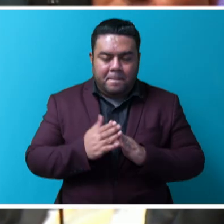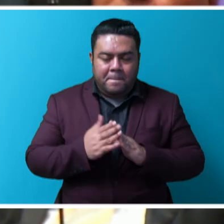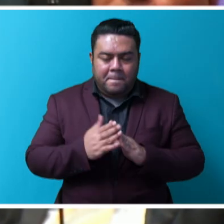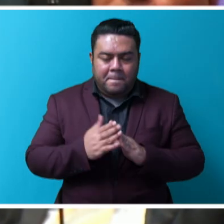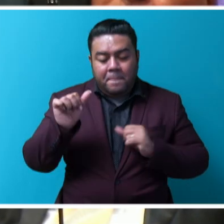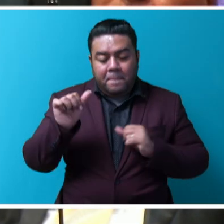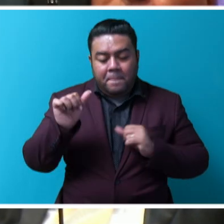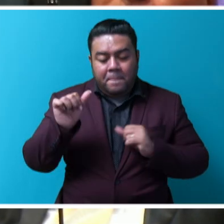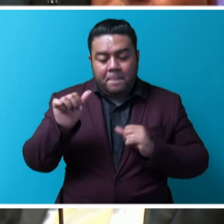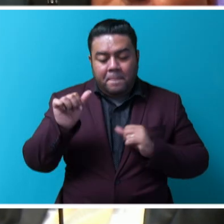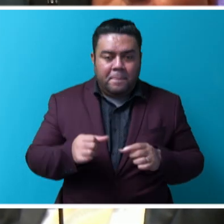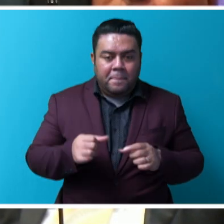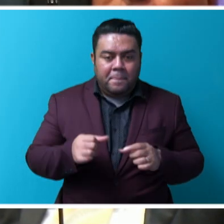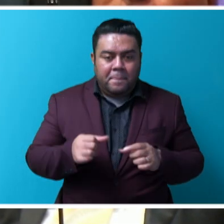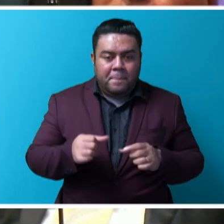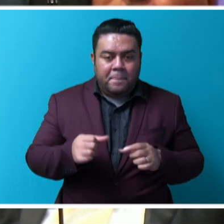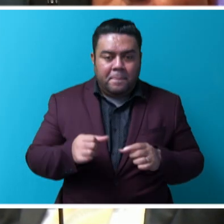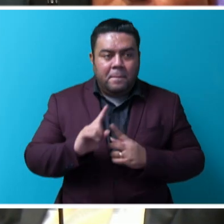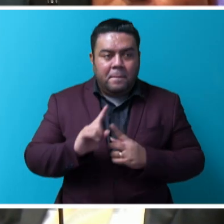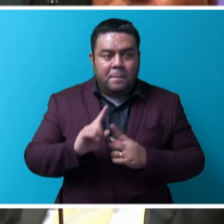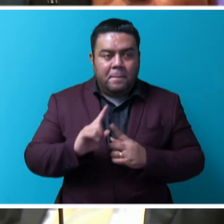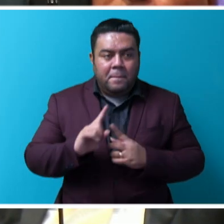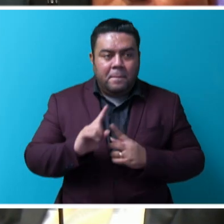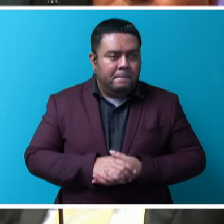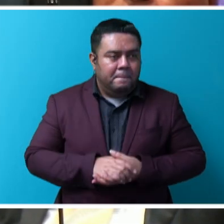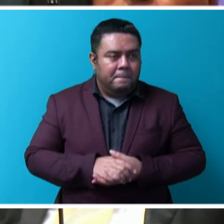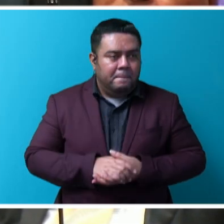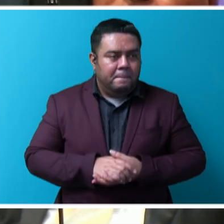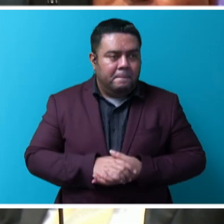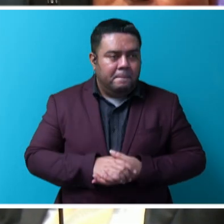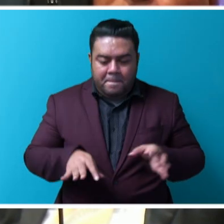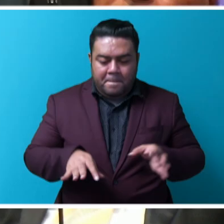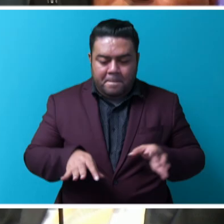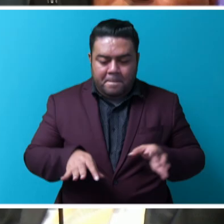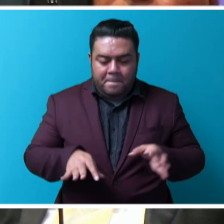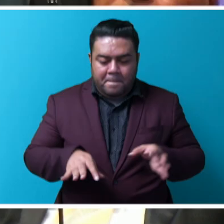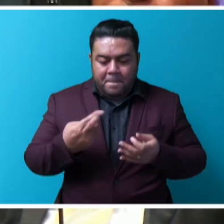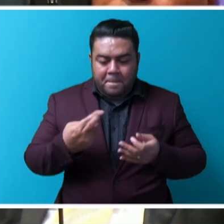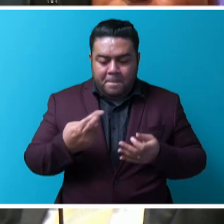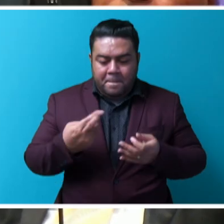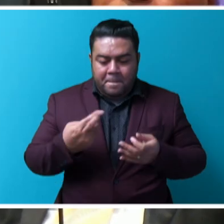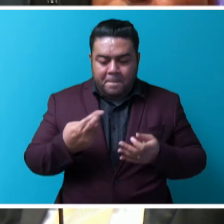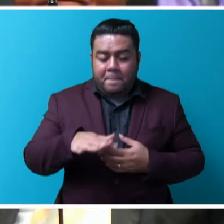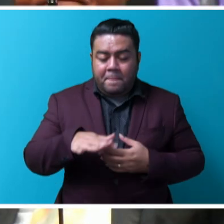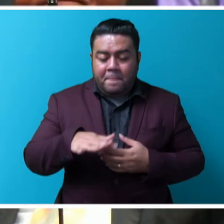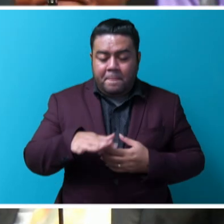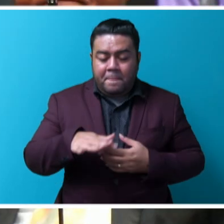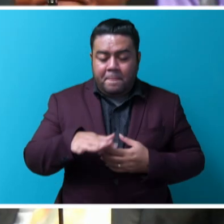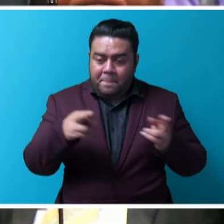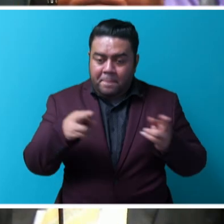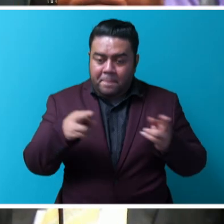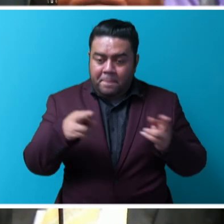coastal adaptation seawall. We will work closely with the Ministry of Agriculture and Waterways to identify seawall